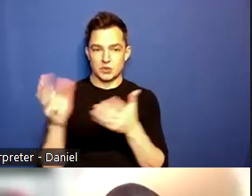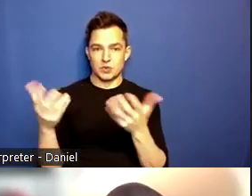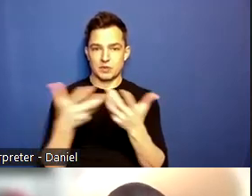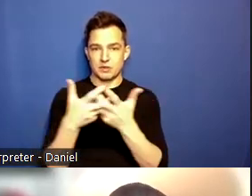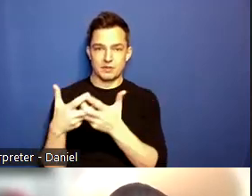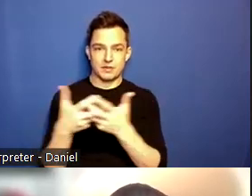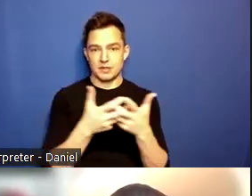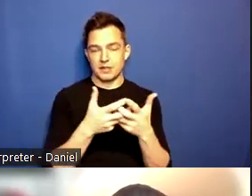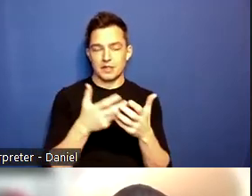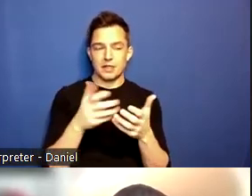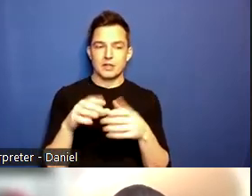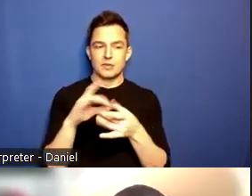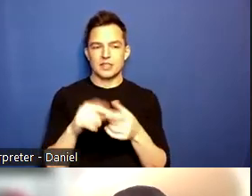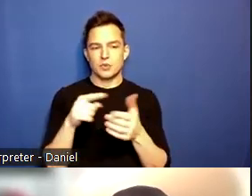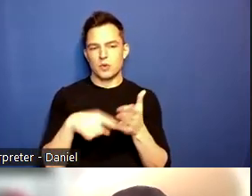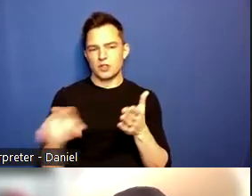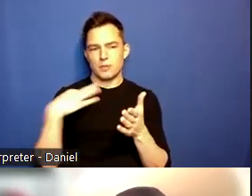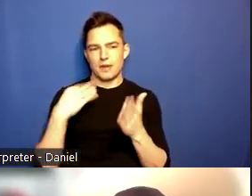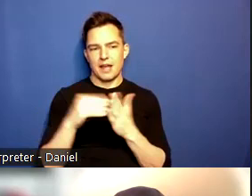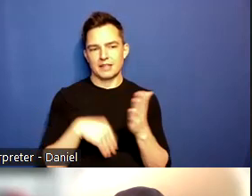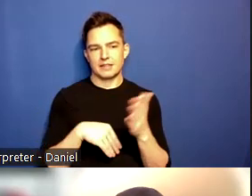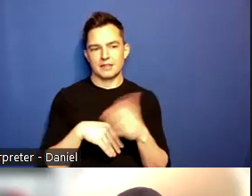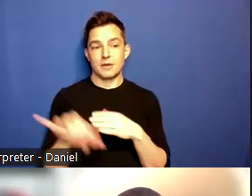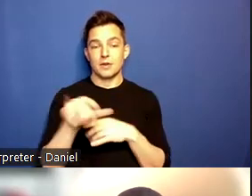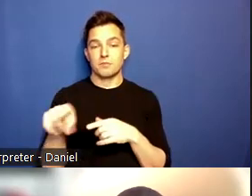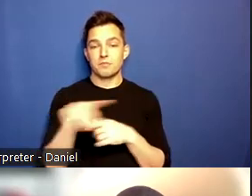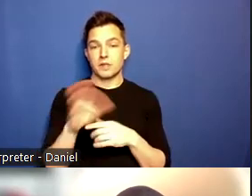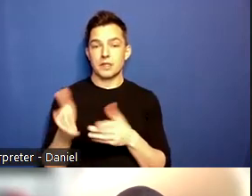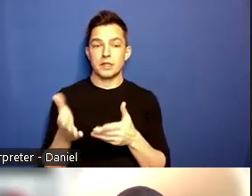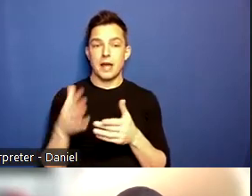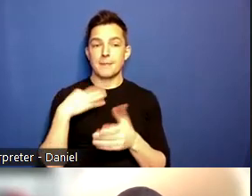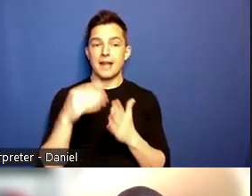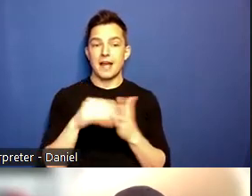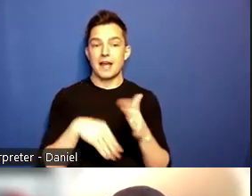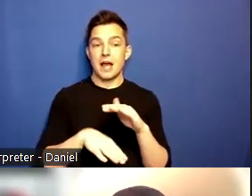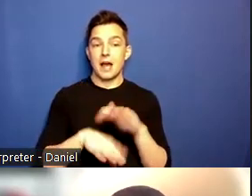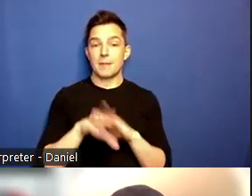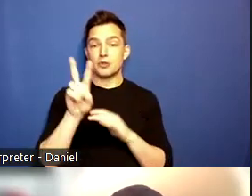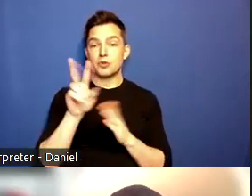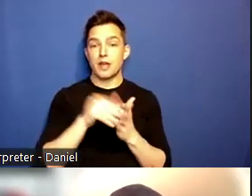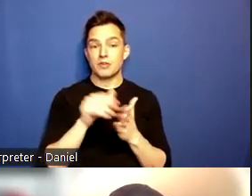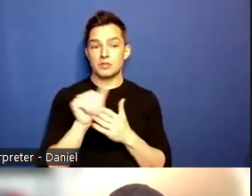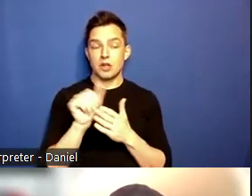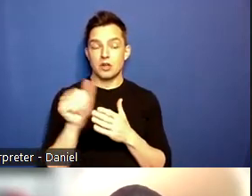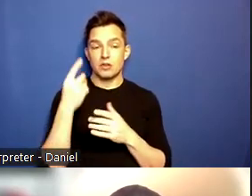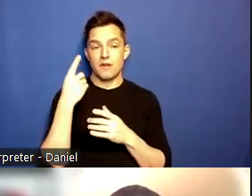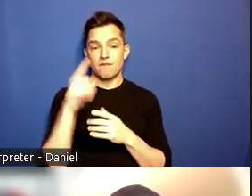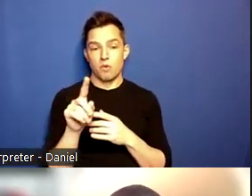of what you're applying for. You can also apply for up to $2,000 of presenter capacity